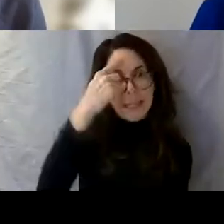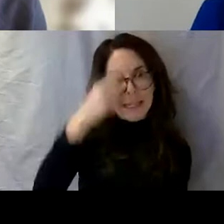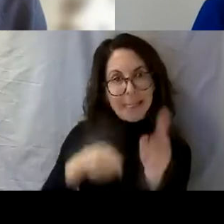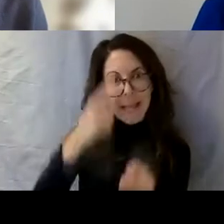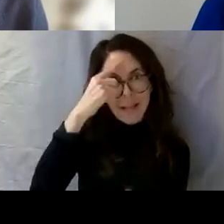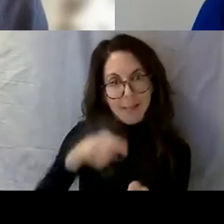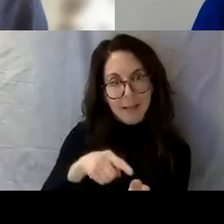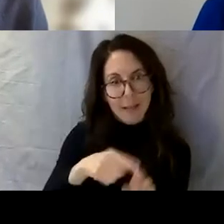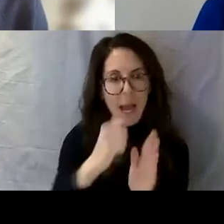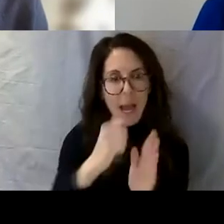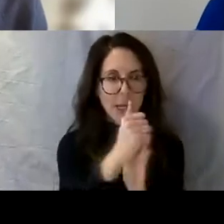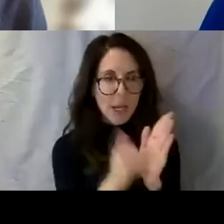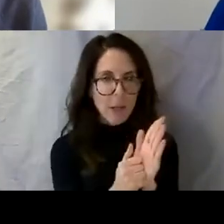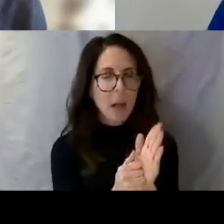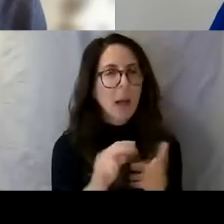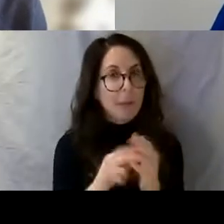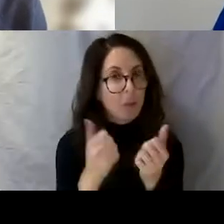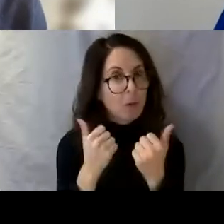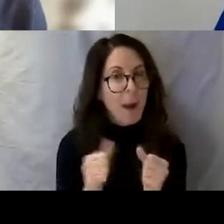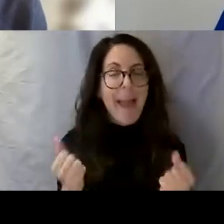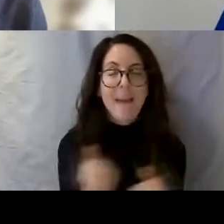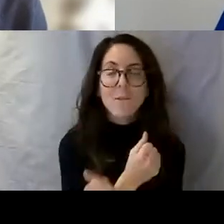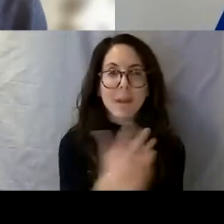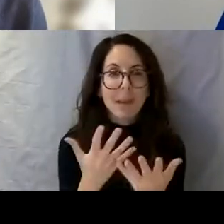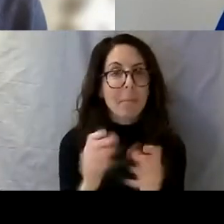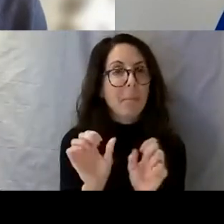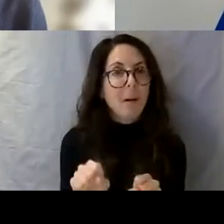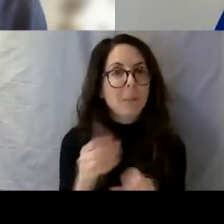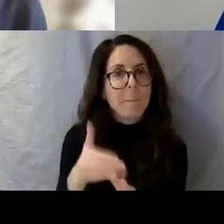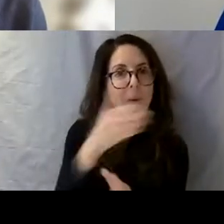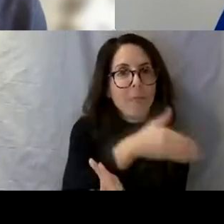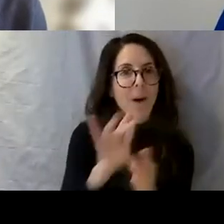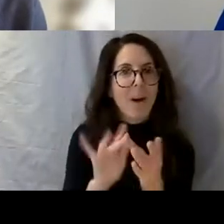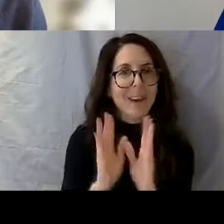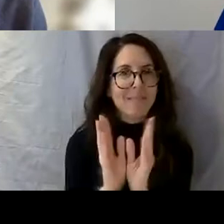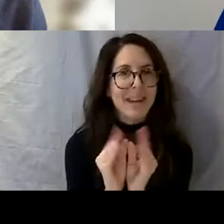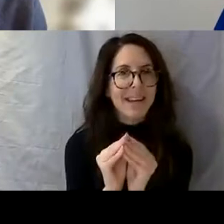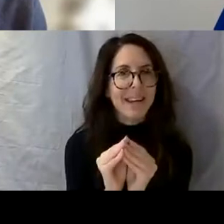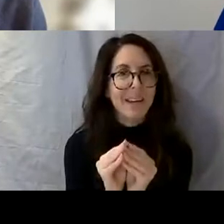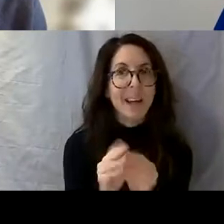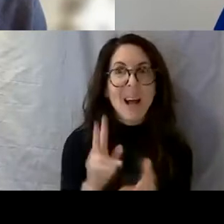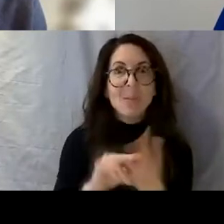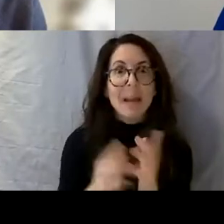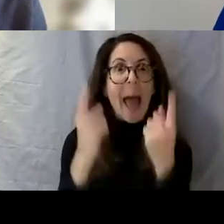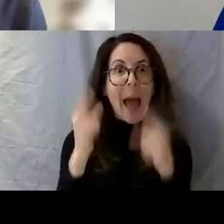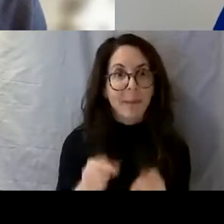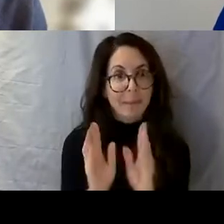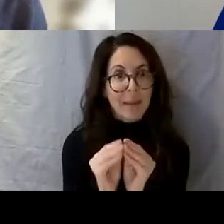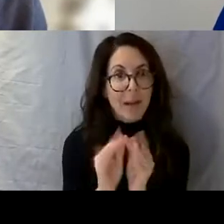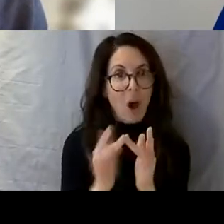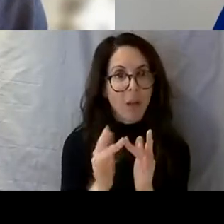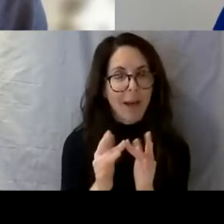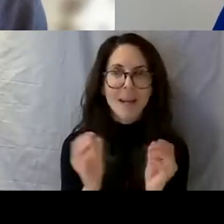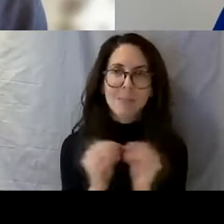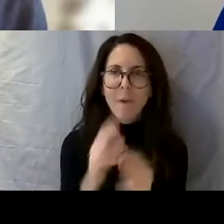can online ahead of the actual meeting, so that our meetings are actually like more jam sessions. And we've tried to get creative and like